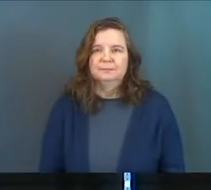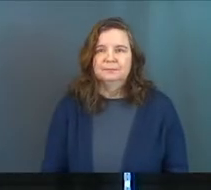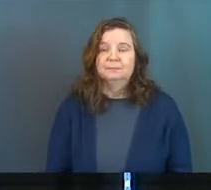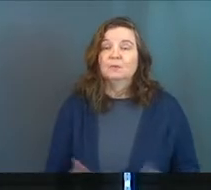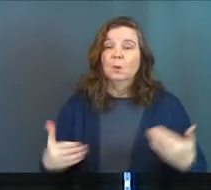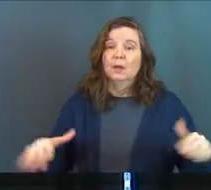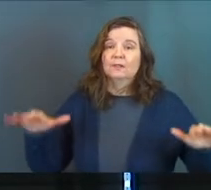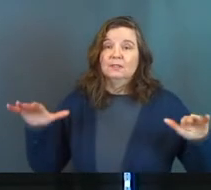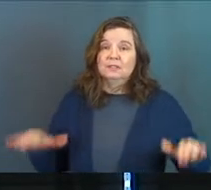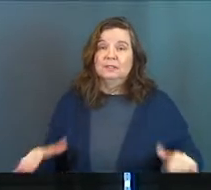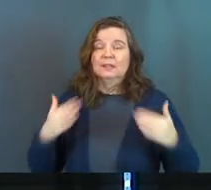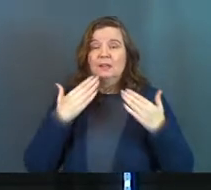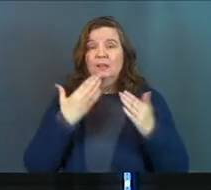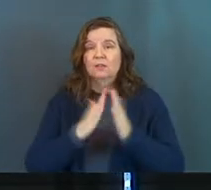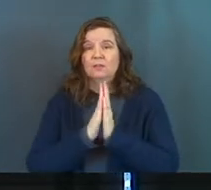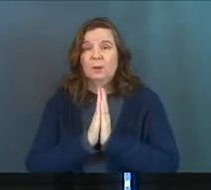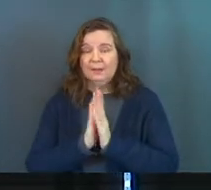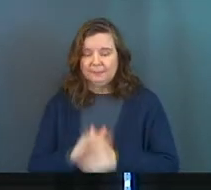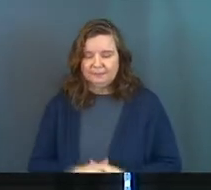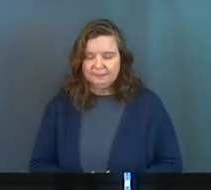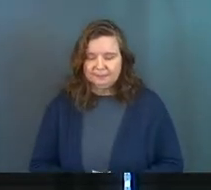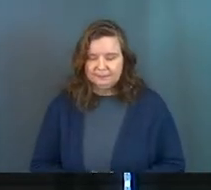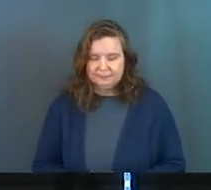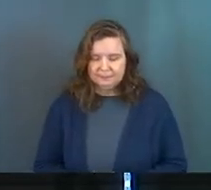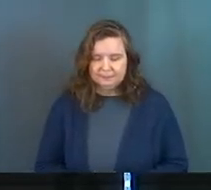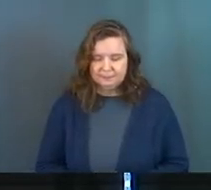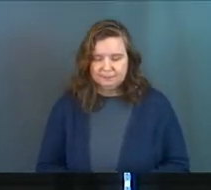Amen. Go ahead and have a seat. Thank you for praying.